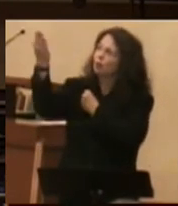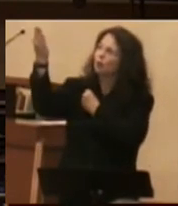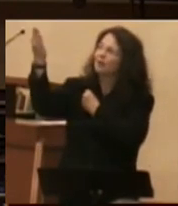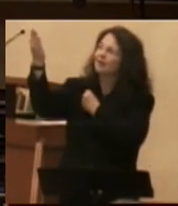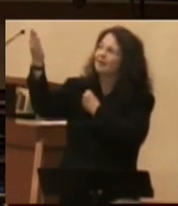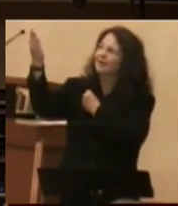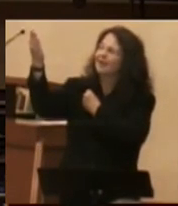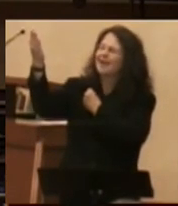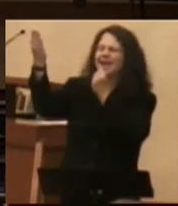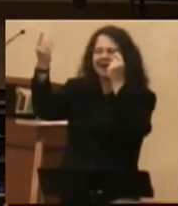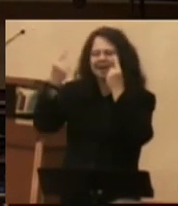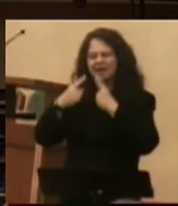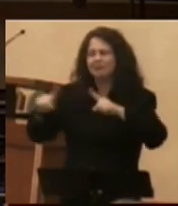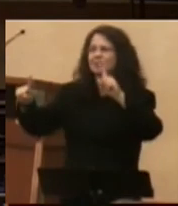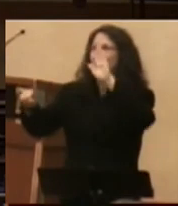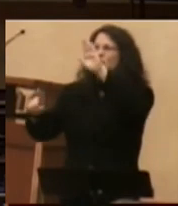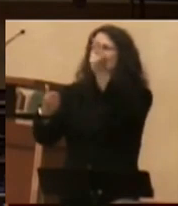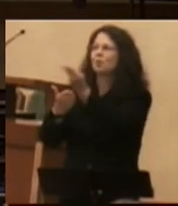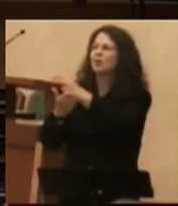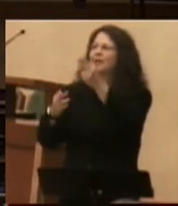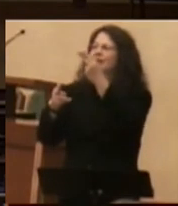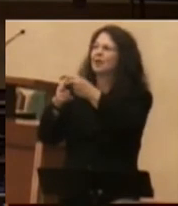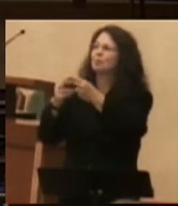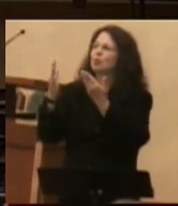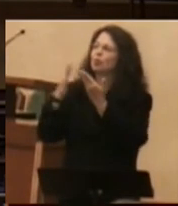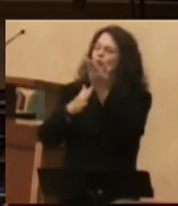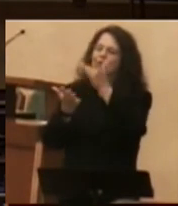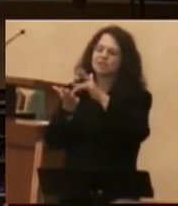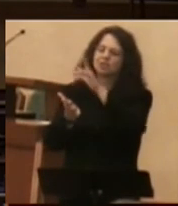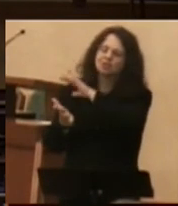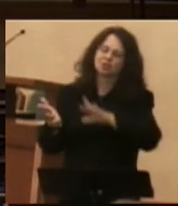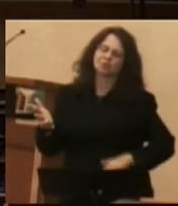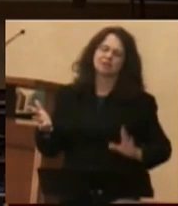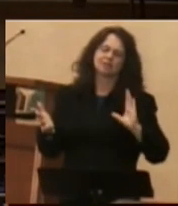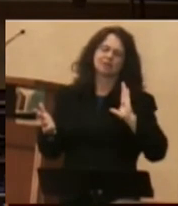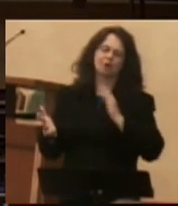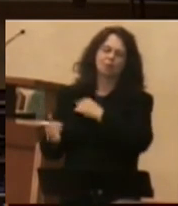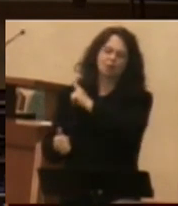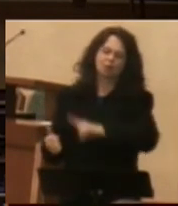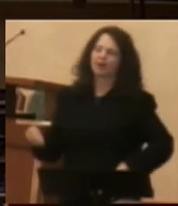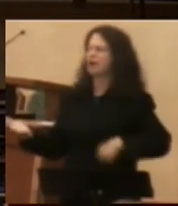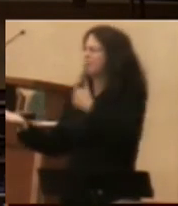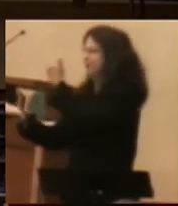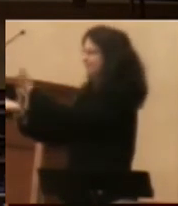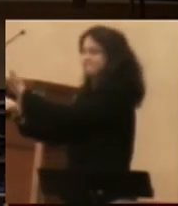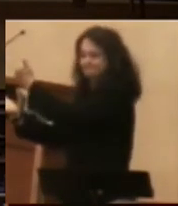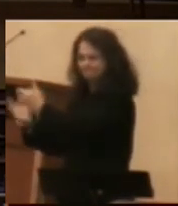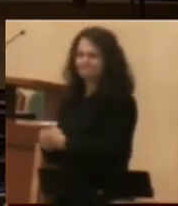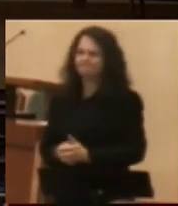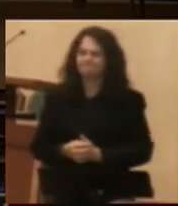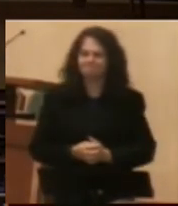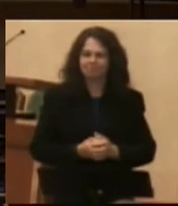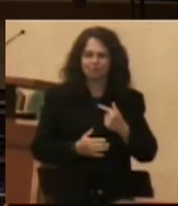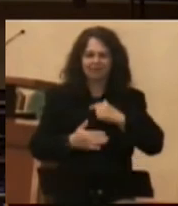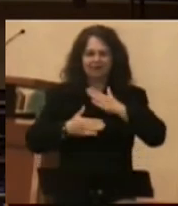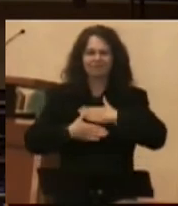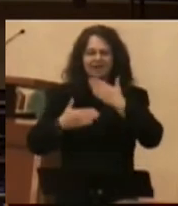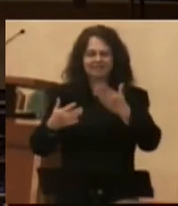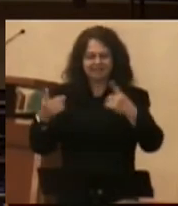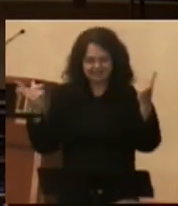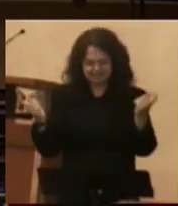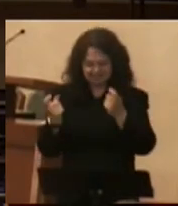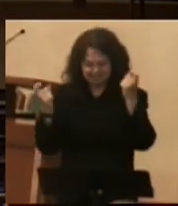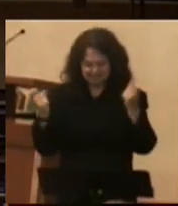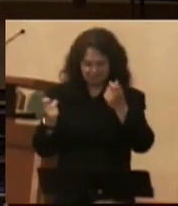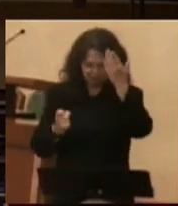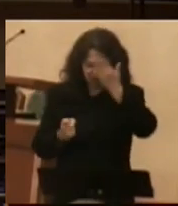and worthily magnify your holy name, through Jesus Christ our Lord. Amen. Let us confess our sin